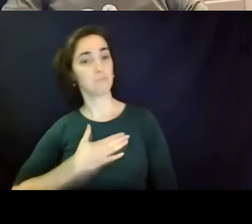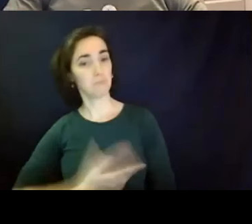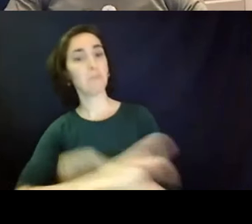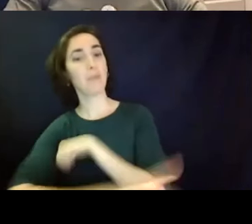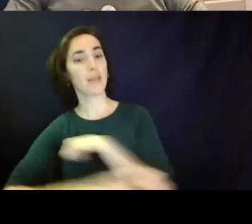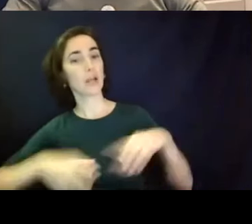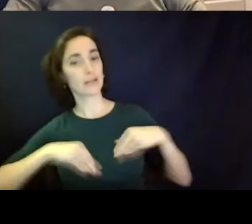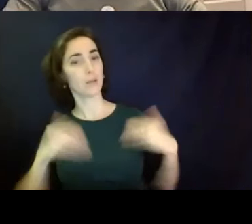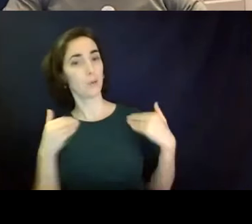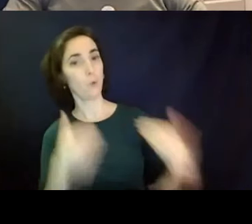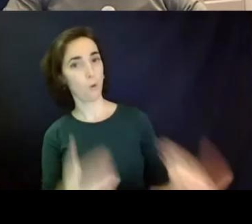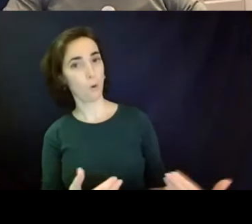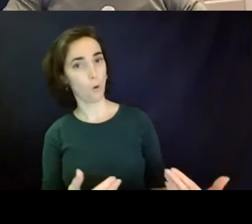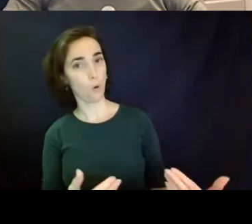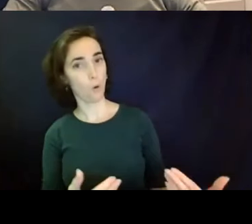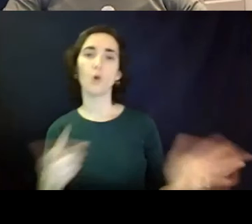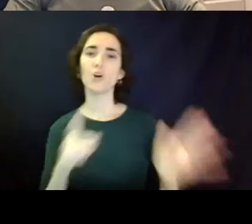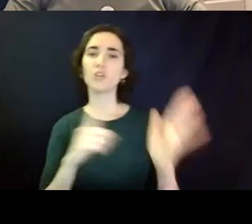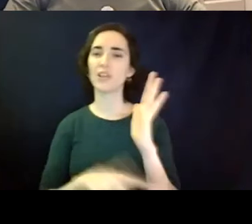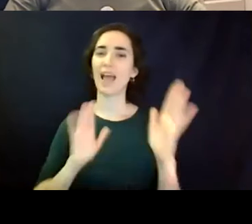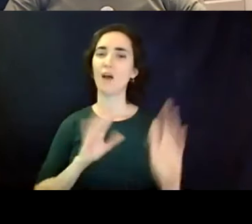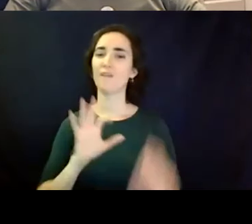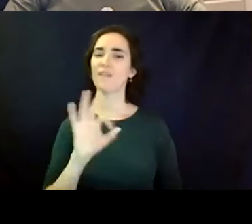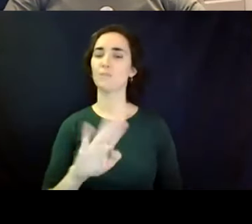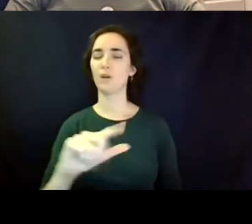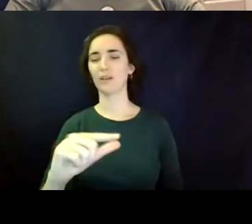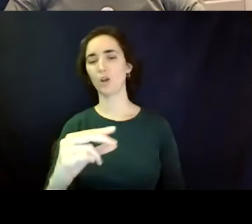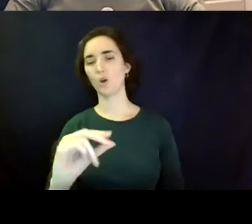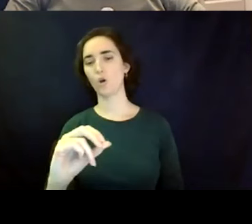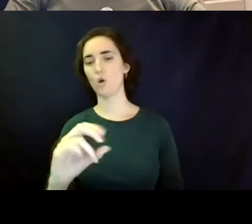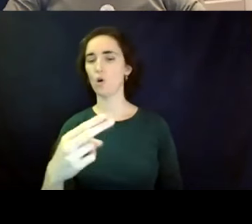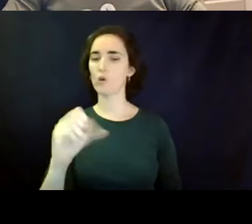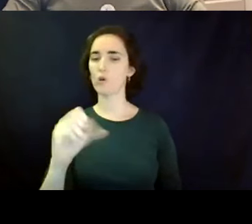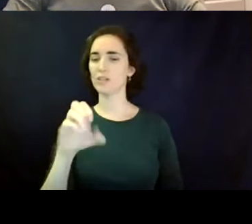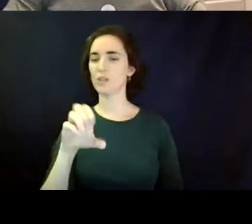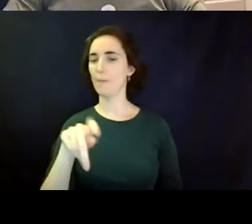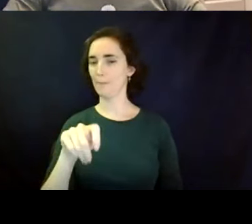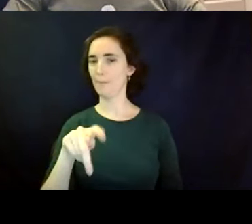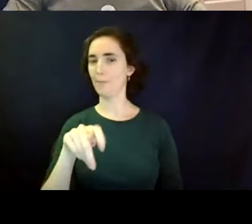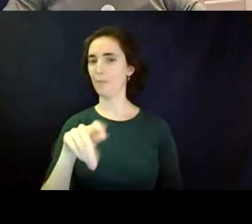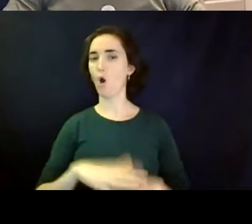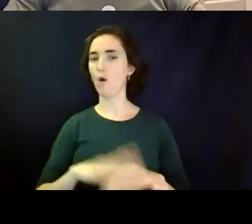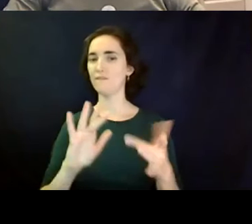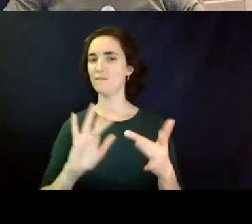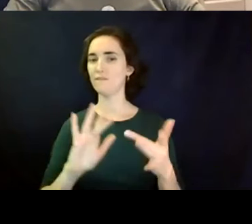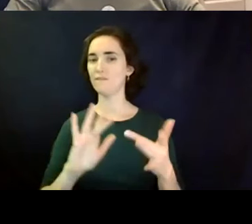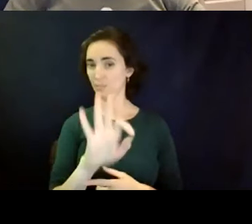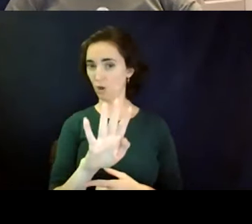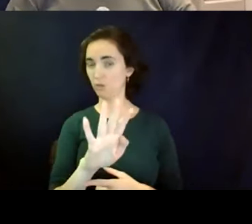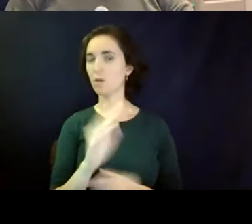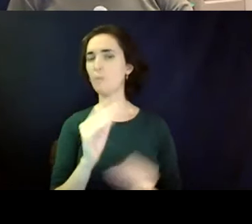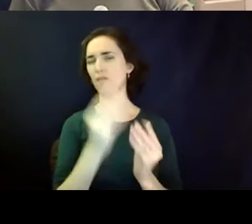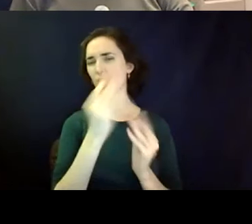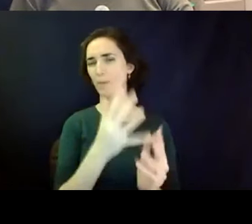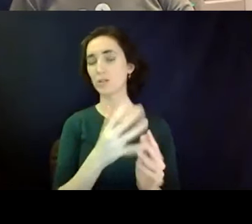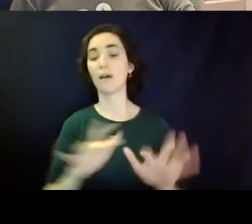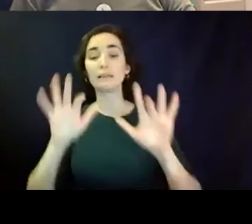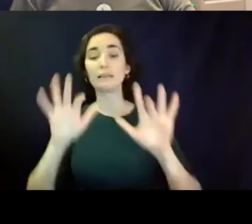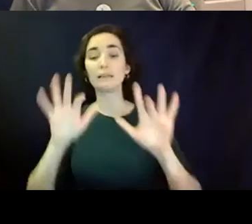So go to our GOSEP Facebook page for more information, and make sure, type in Ascension